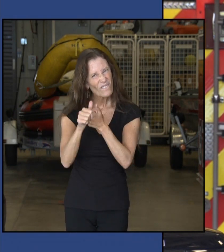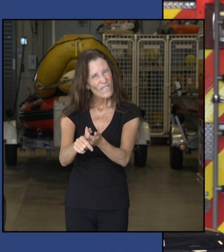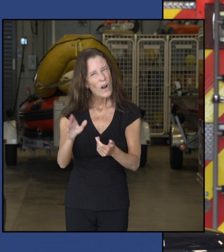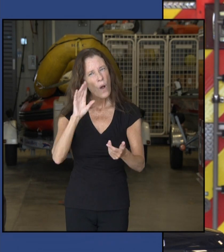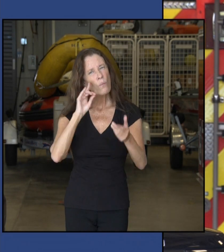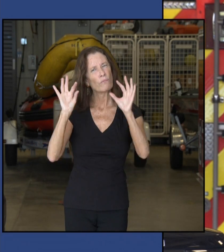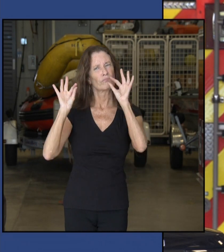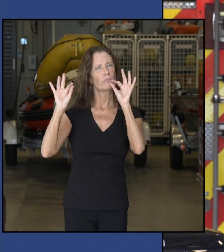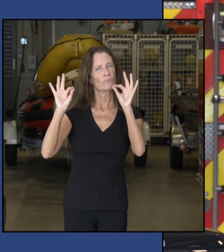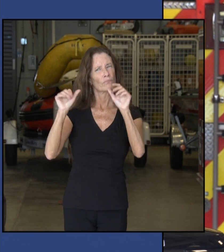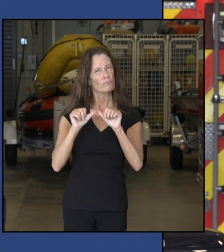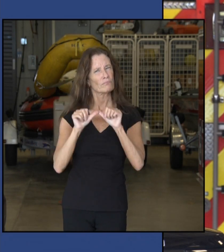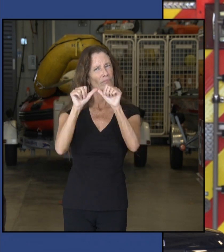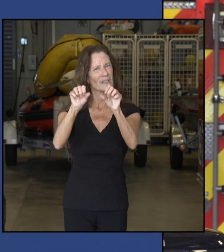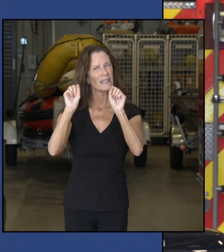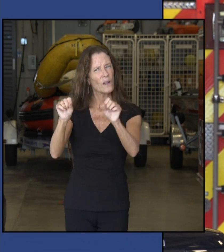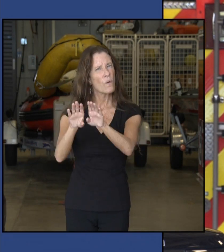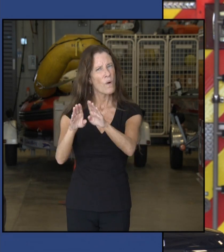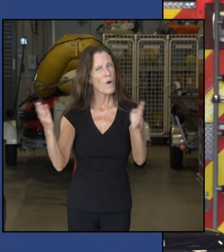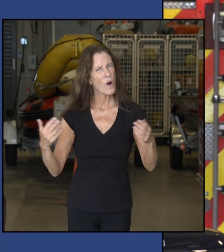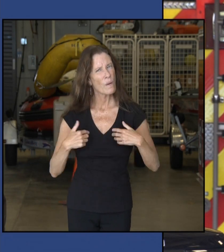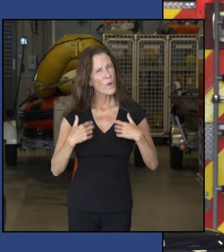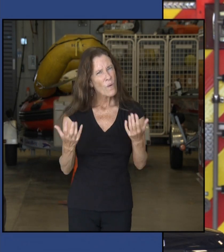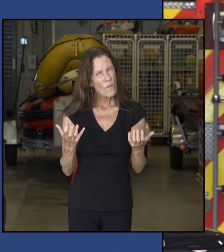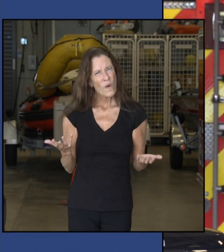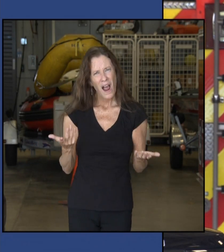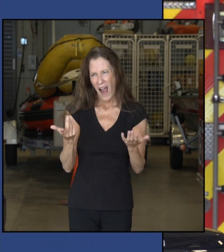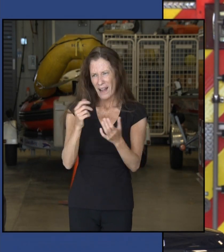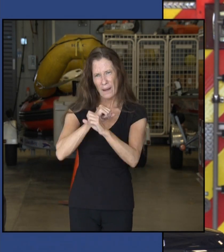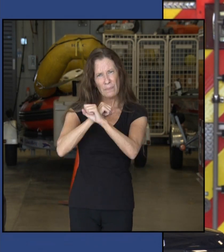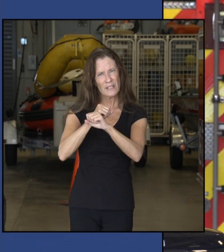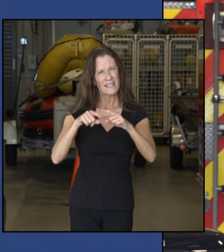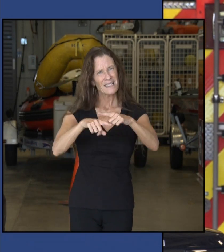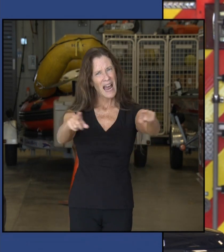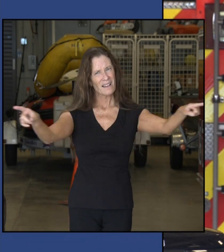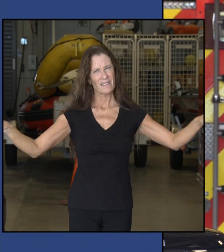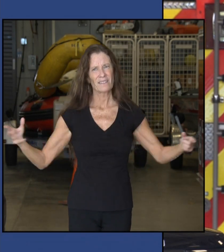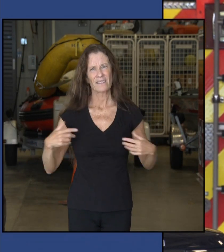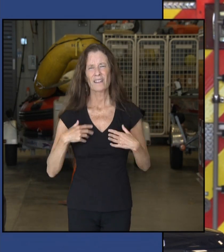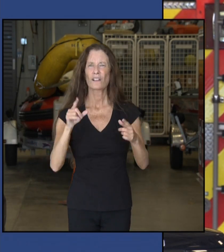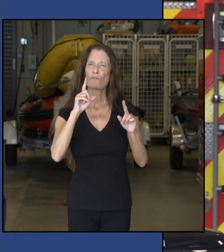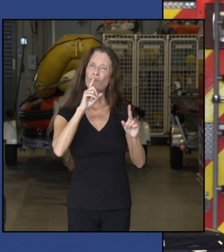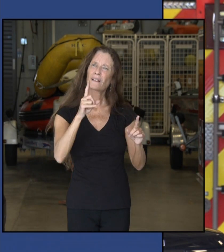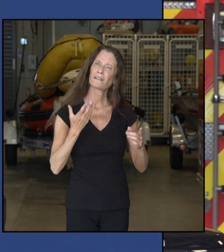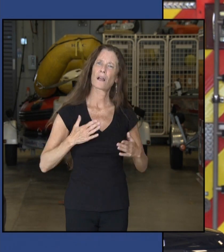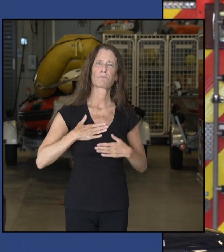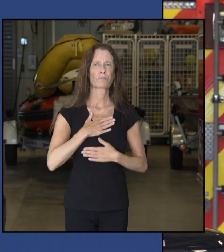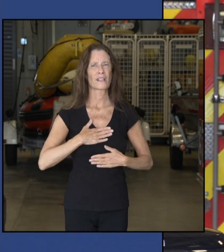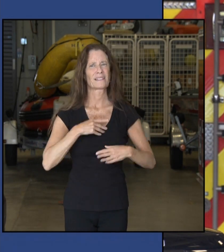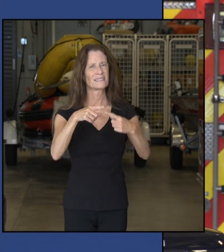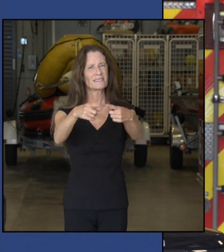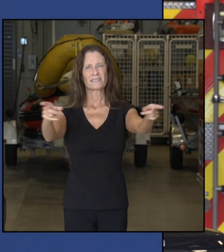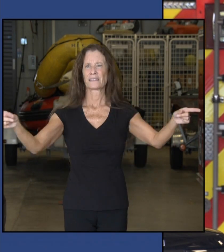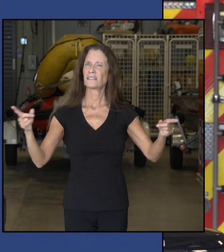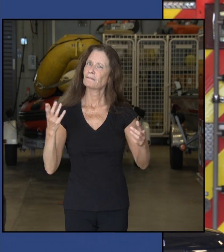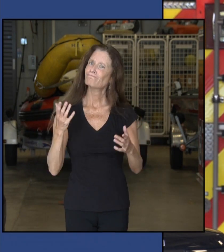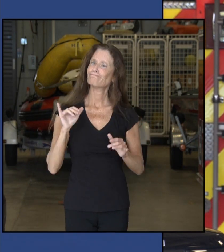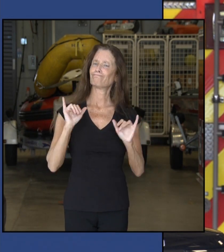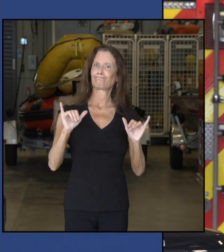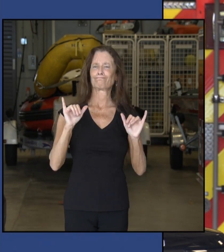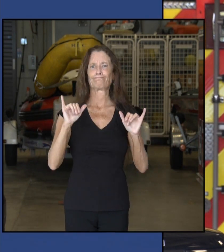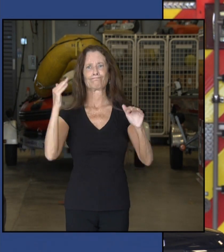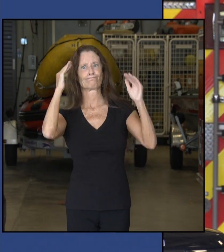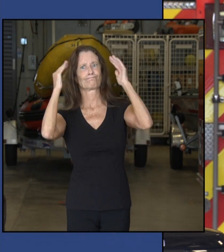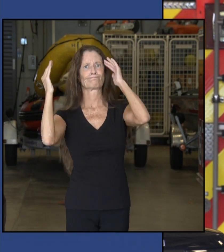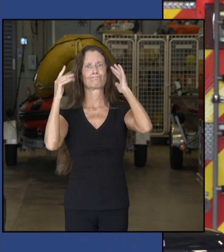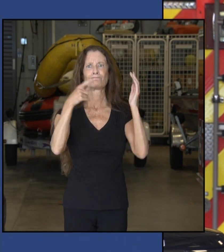and protect customers, and we thank them for that. We appreciate their sacrifices in so many ways. Pennsylvania's restaurant owners and